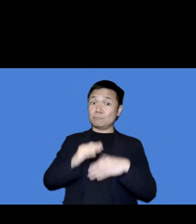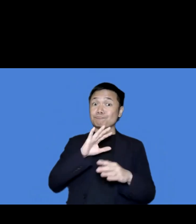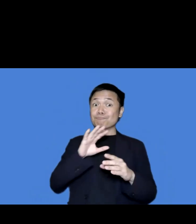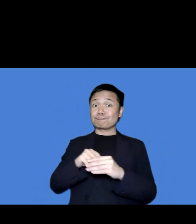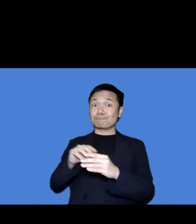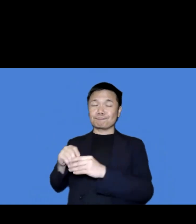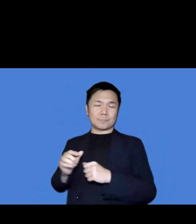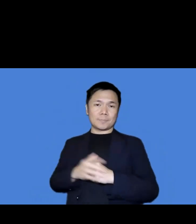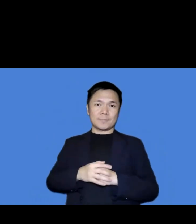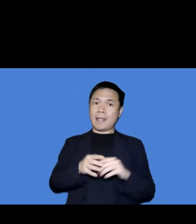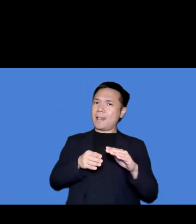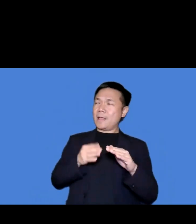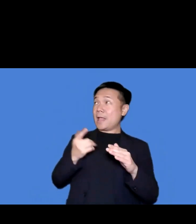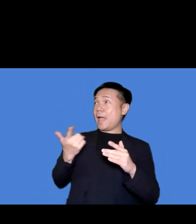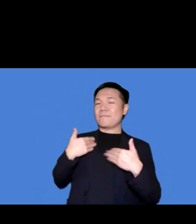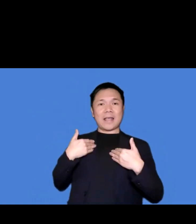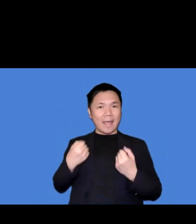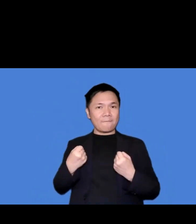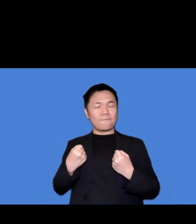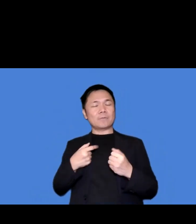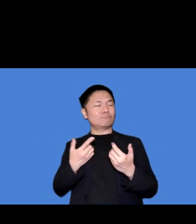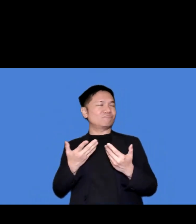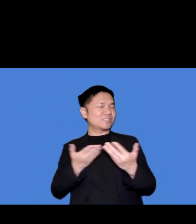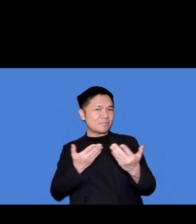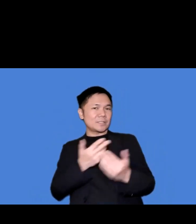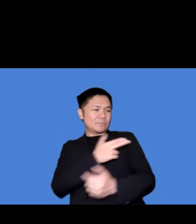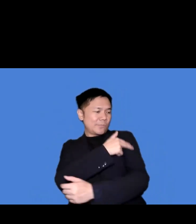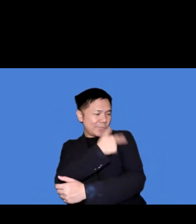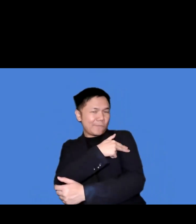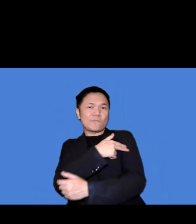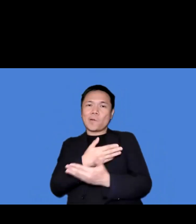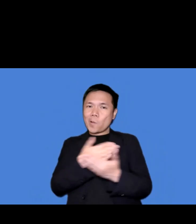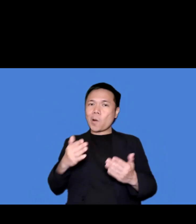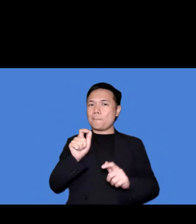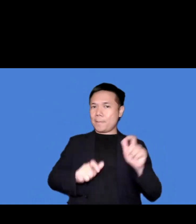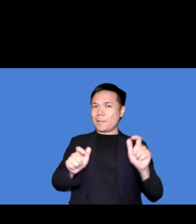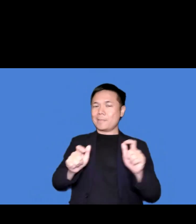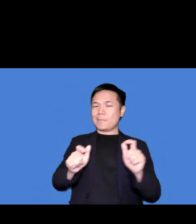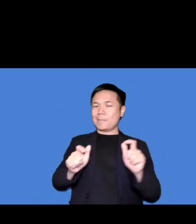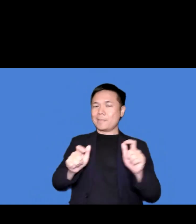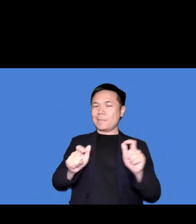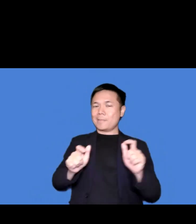accessible health services for all, including persons with disabilities, and where we can ask them